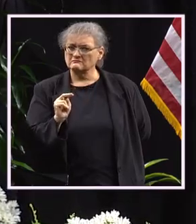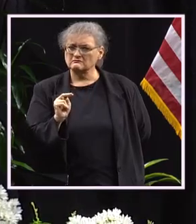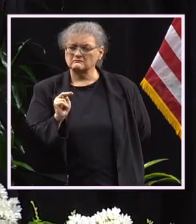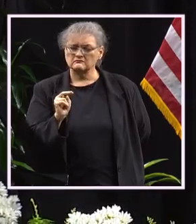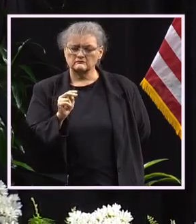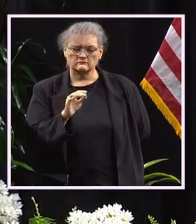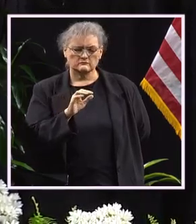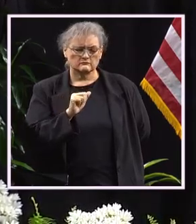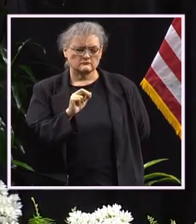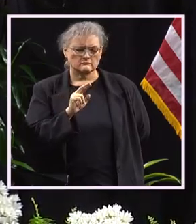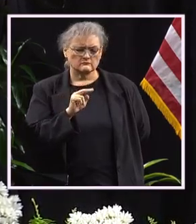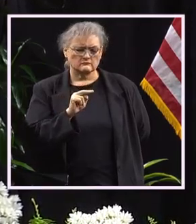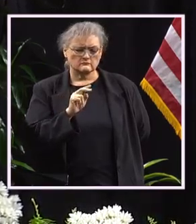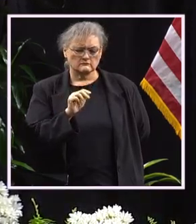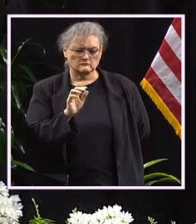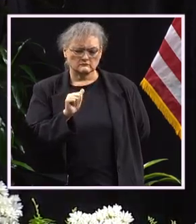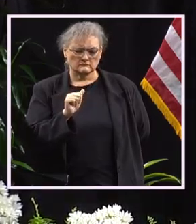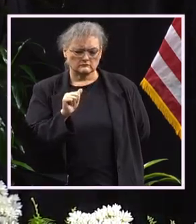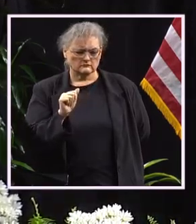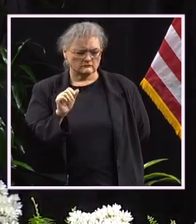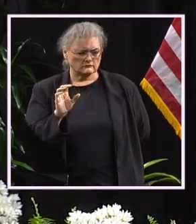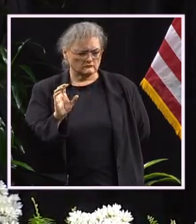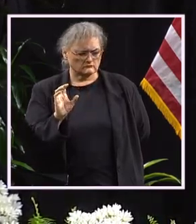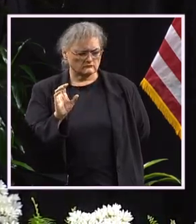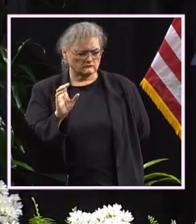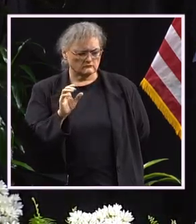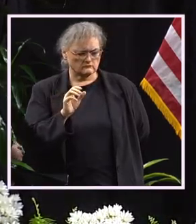Ana Paulina Diaz, Master of Architecture.